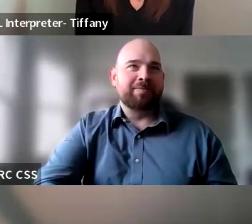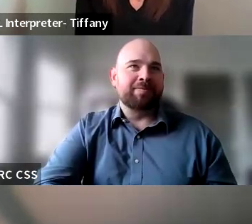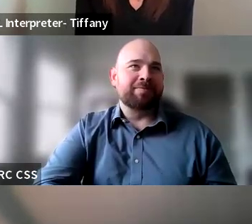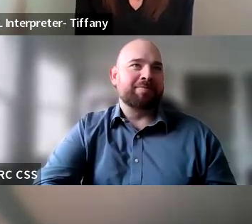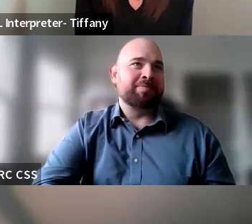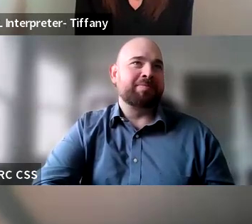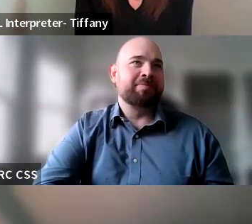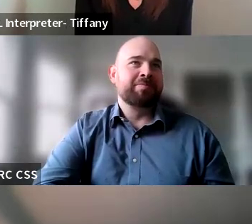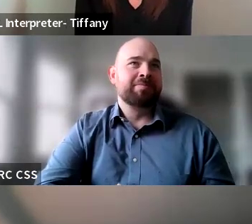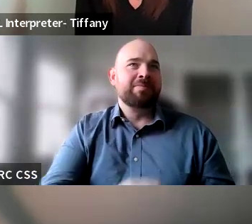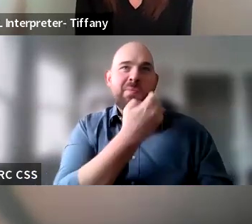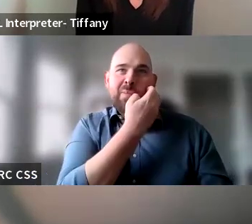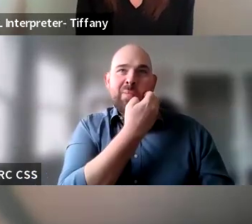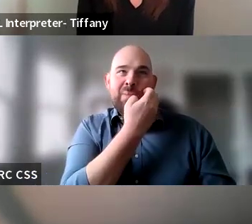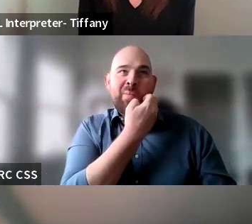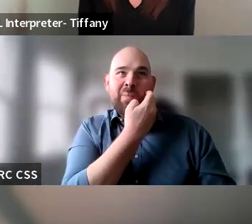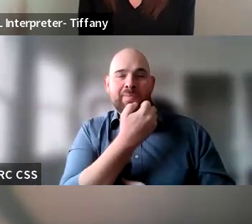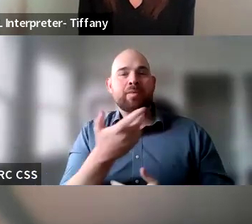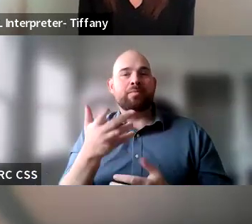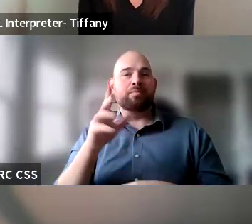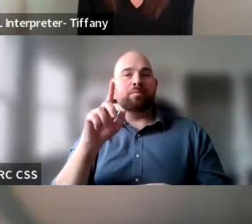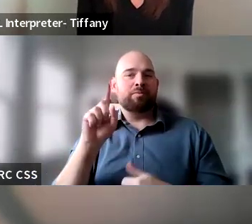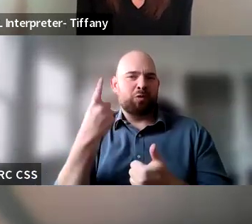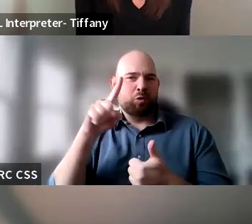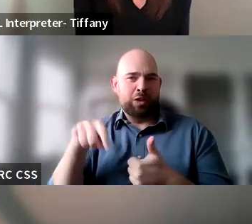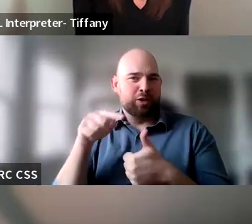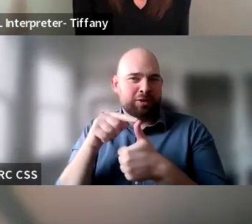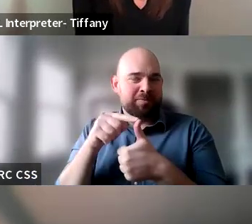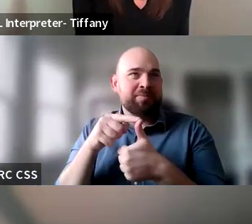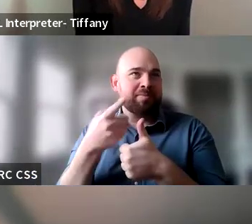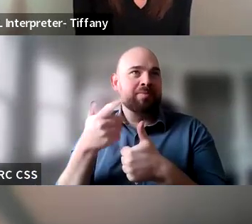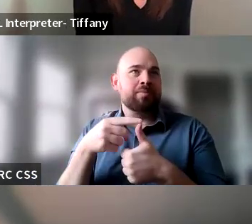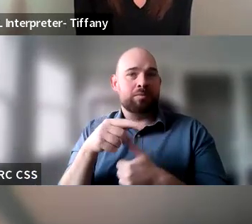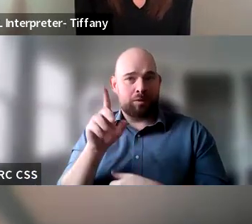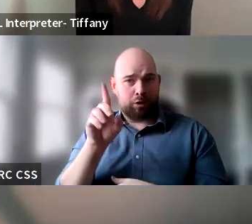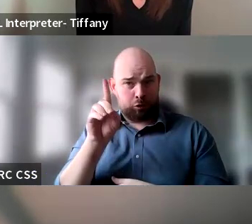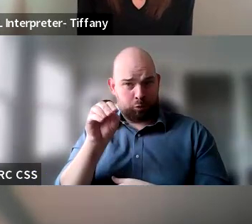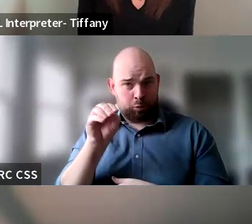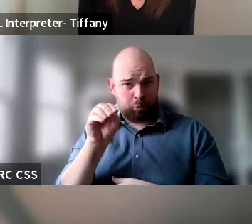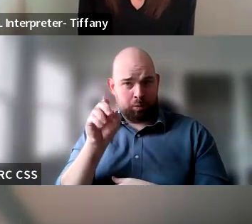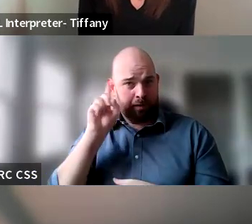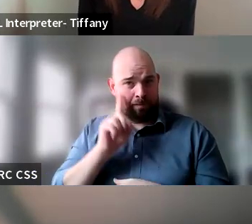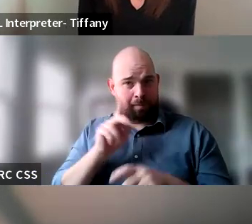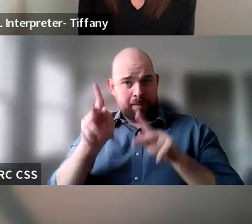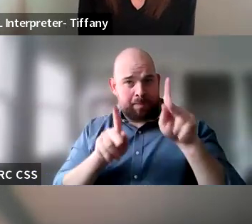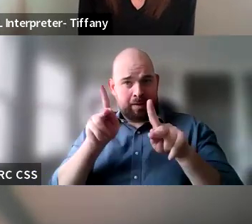up related to being deaf or hard of hearing. So the first question